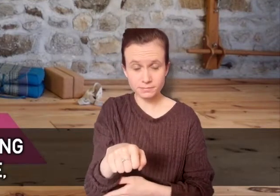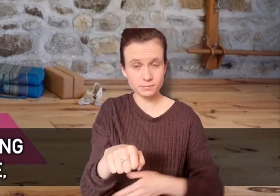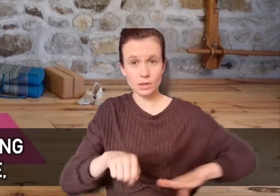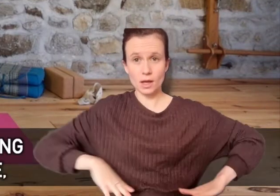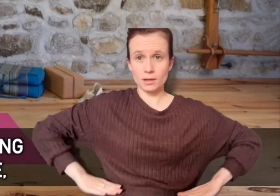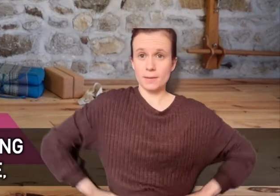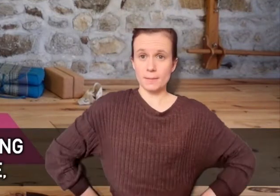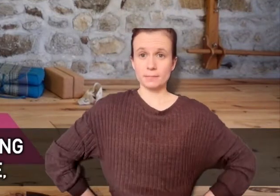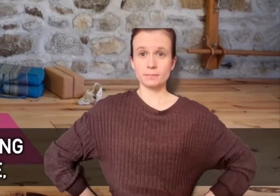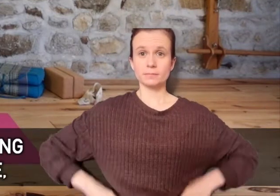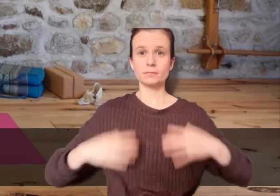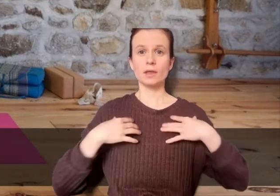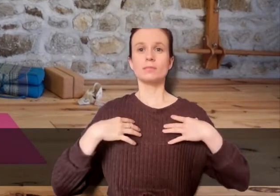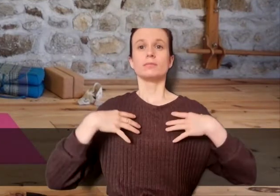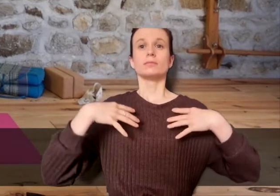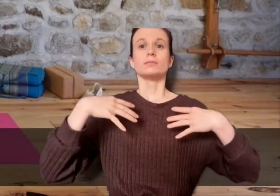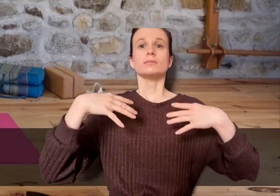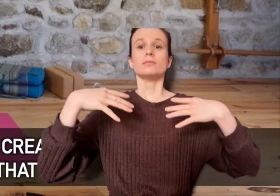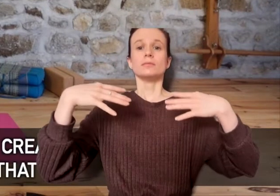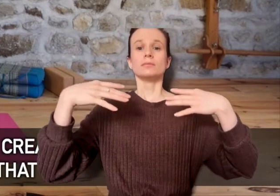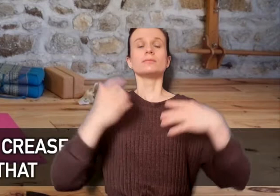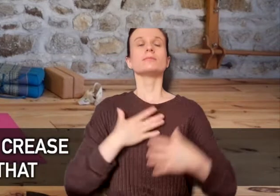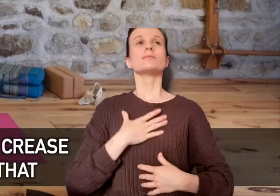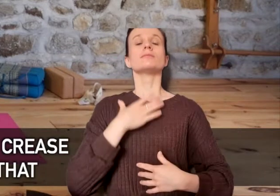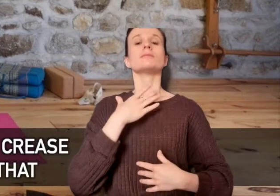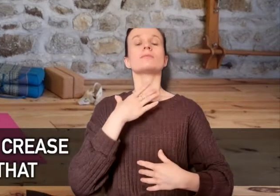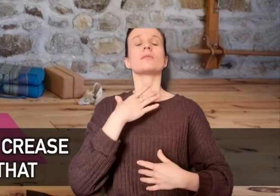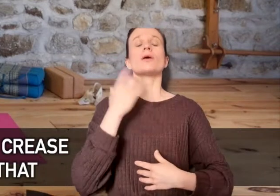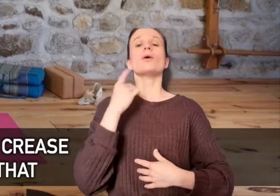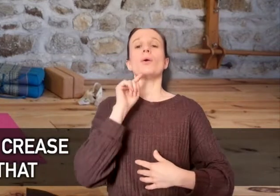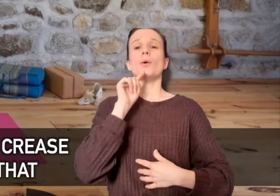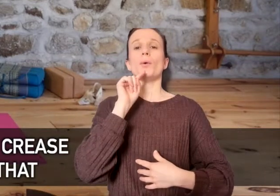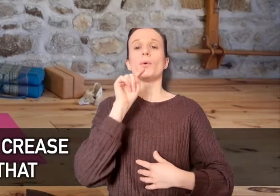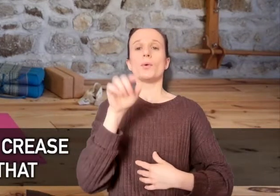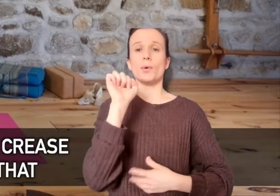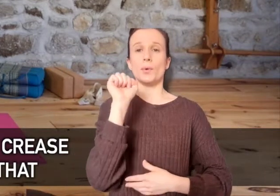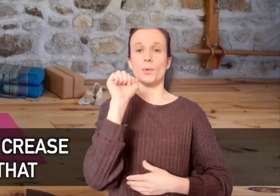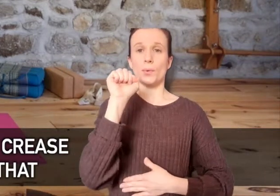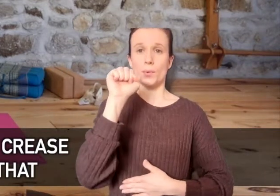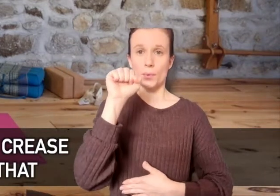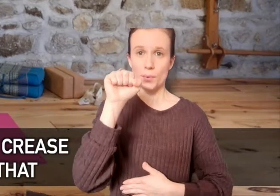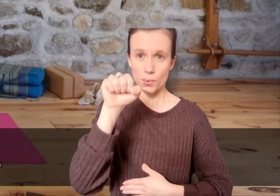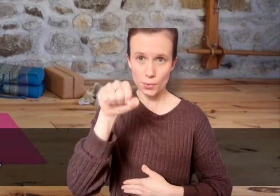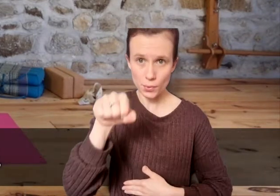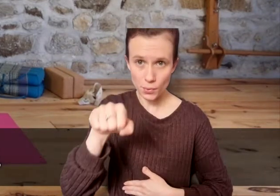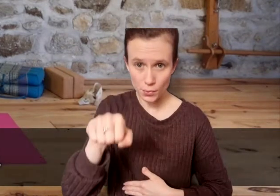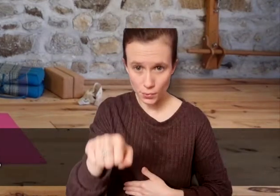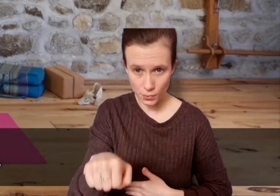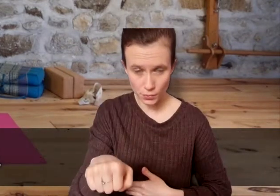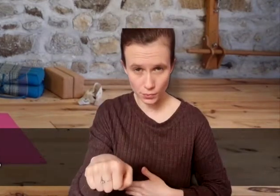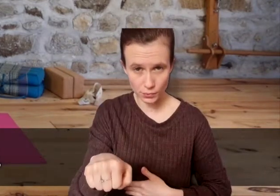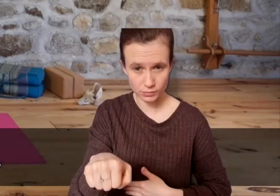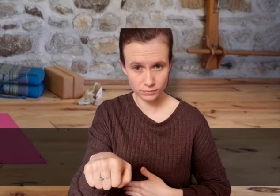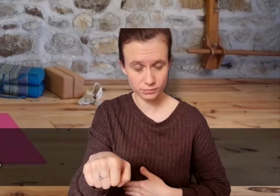going to lift the chest on the inhale. On the exhale again, you're going to crease at the hips. You want to maintain that long